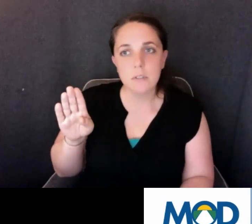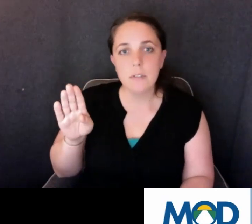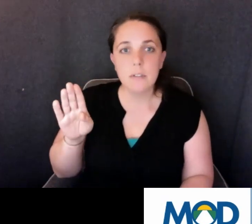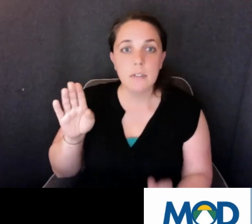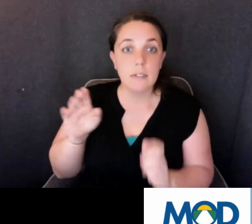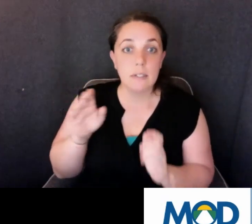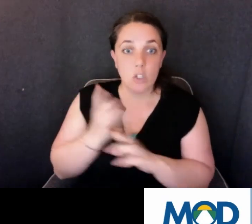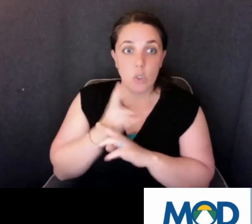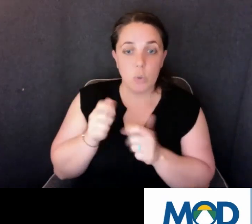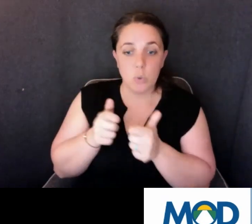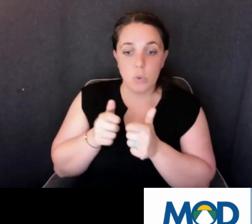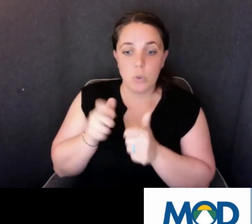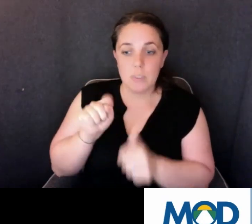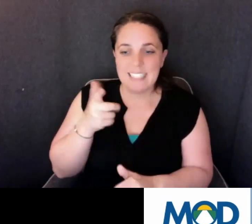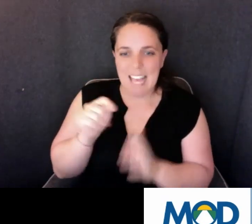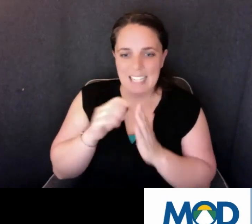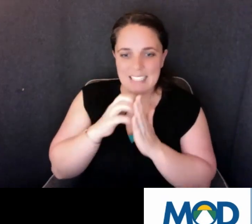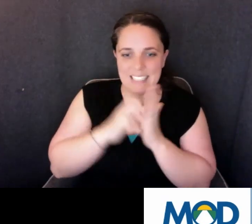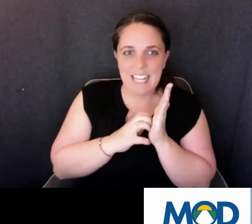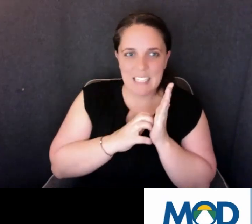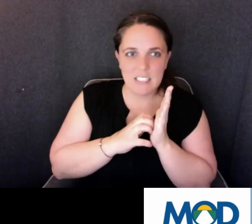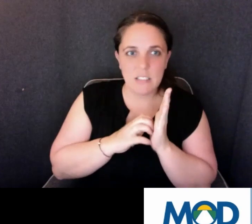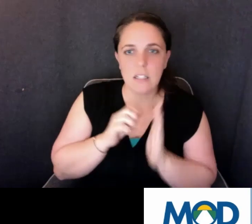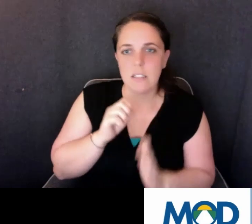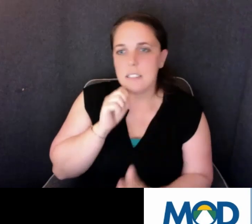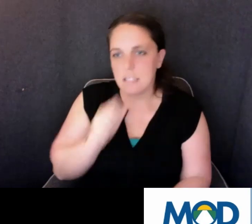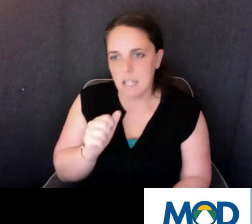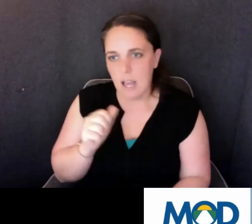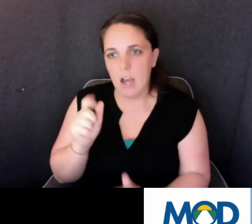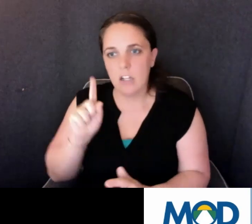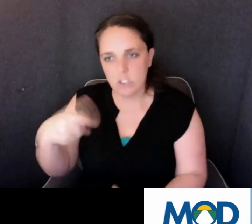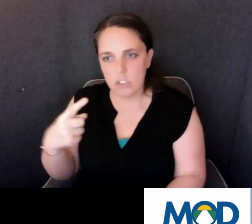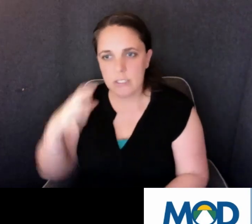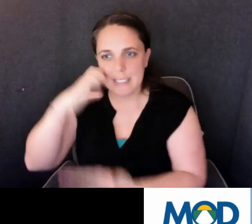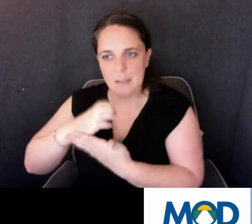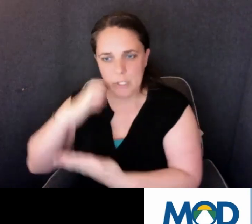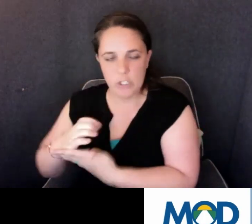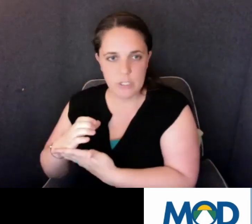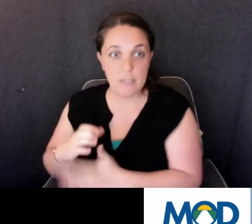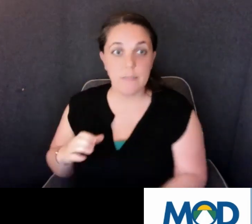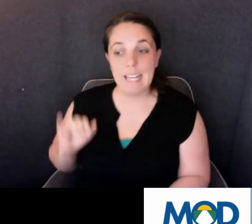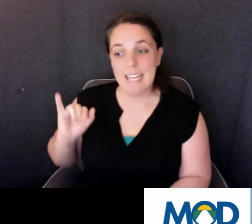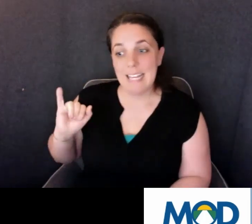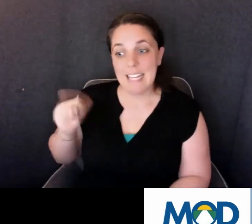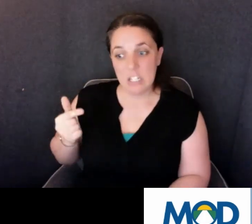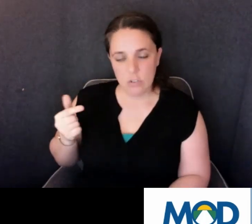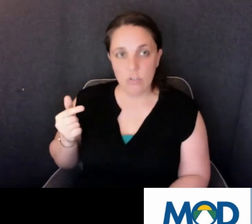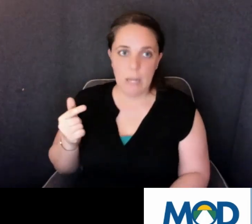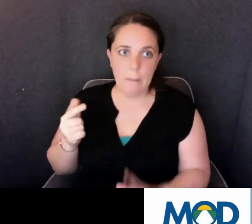text instead of just relying purely on images. Instagram obviously is a